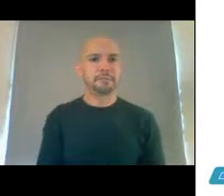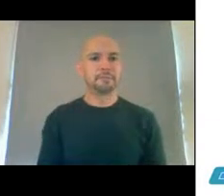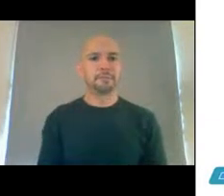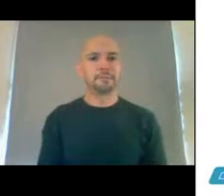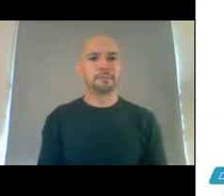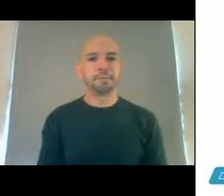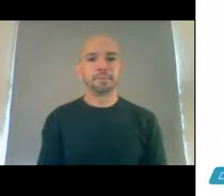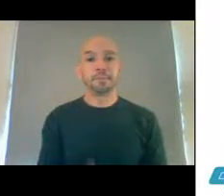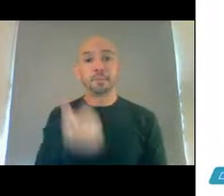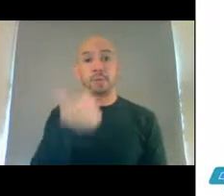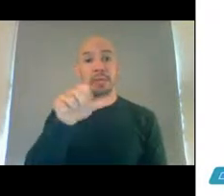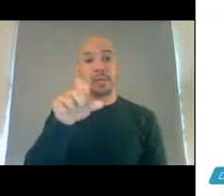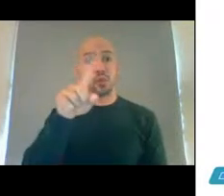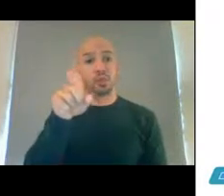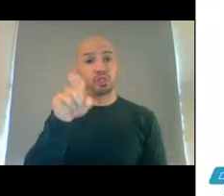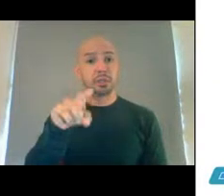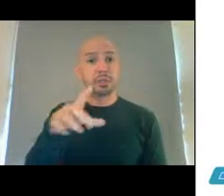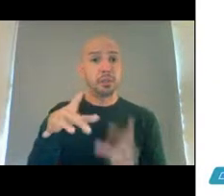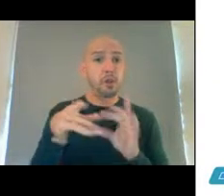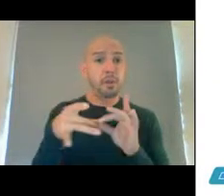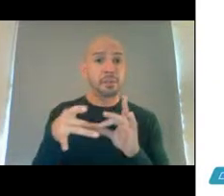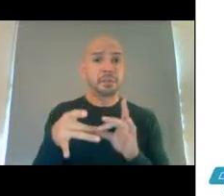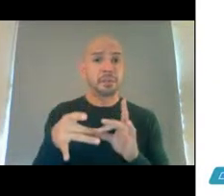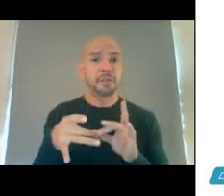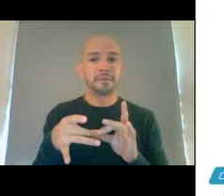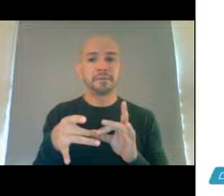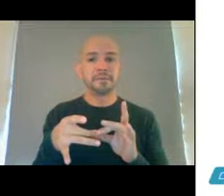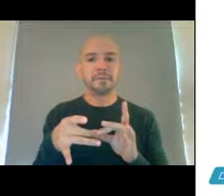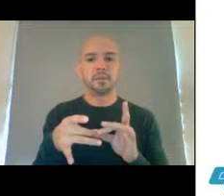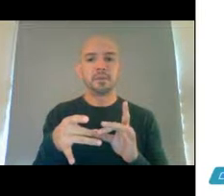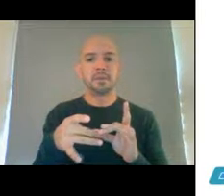do you have any questions comments i'll entertain a motion